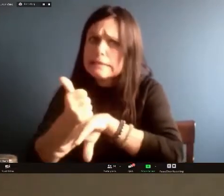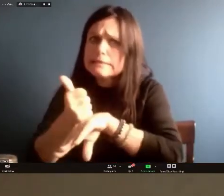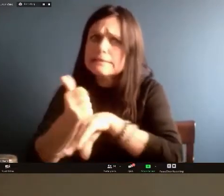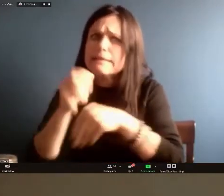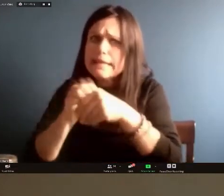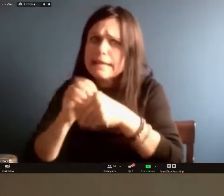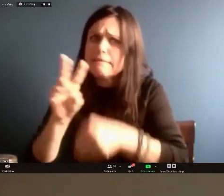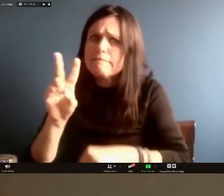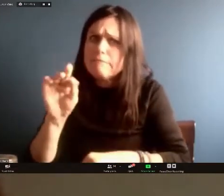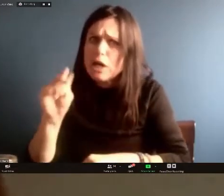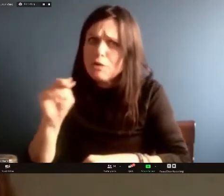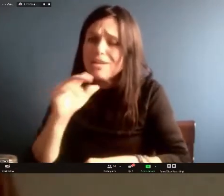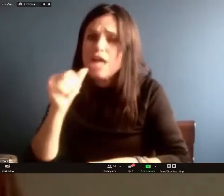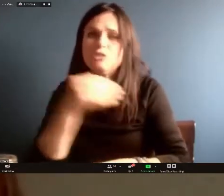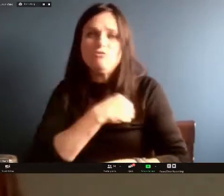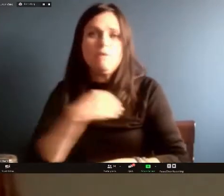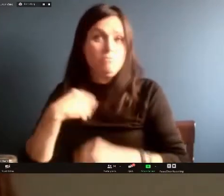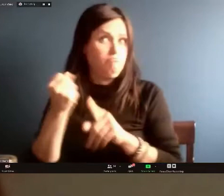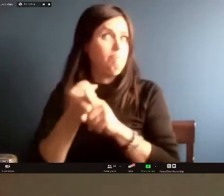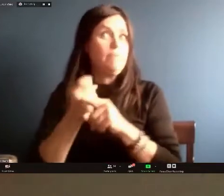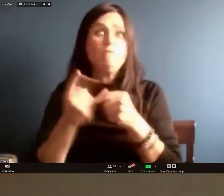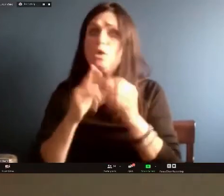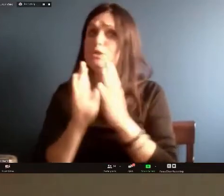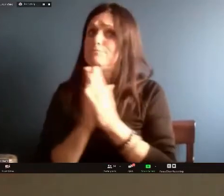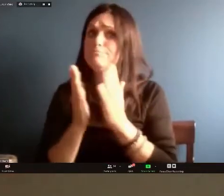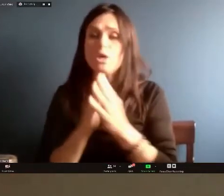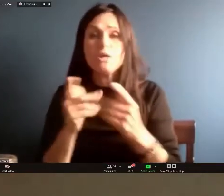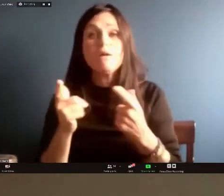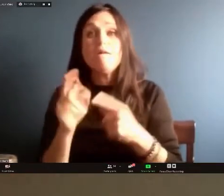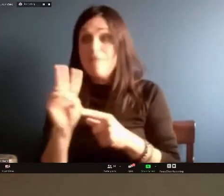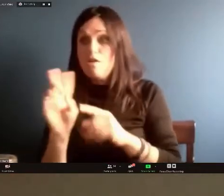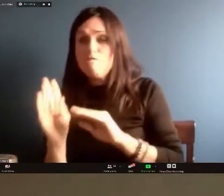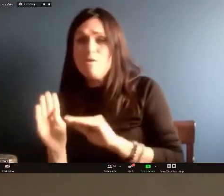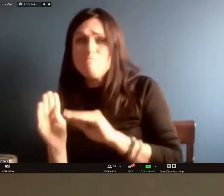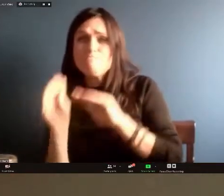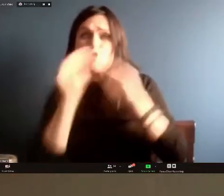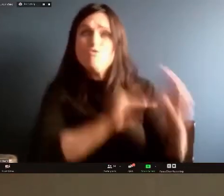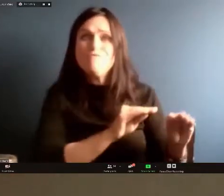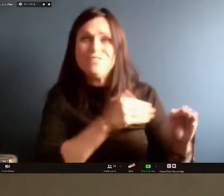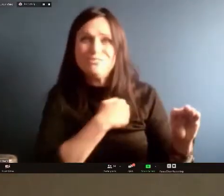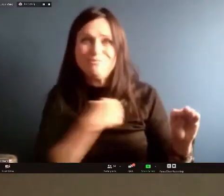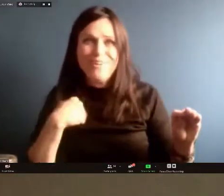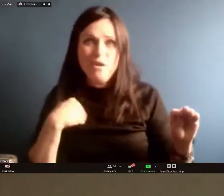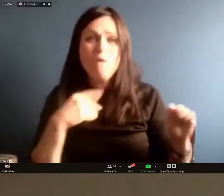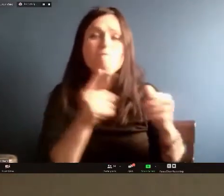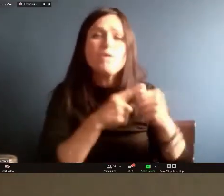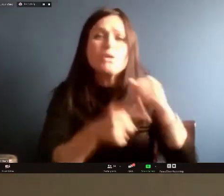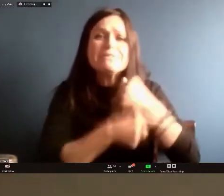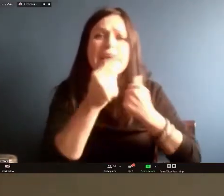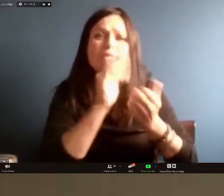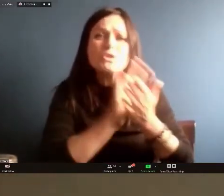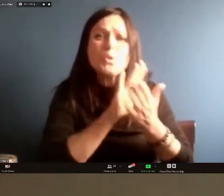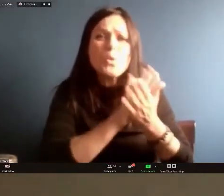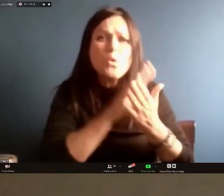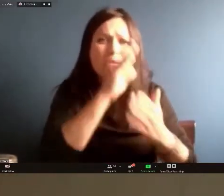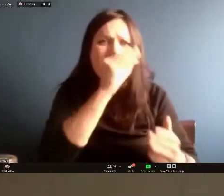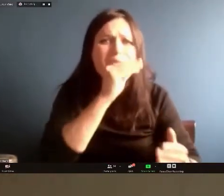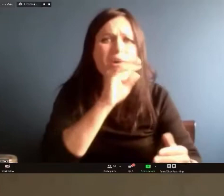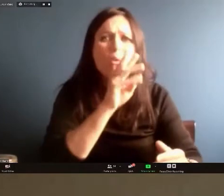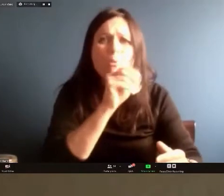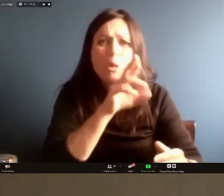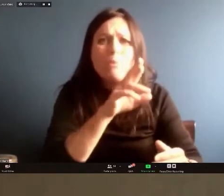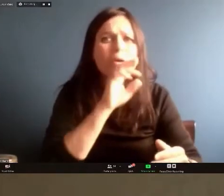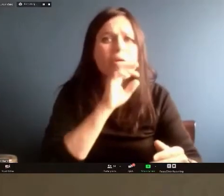It's set in Toronto. He's moved there from Vancouver, and something happens on his very first day of school that winds up